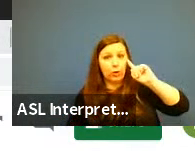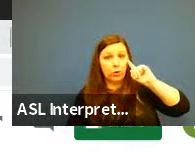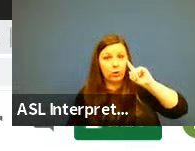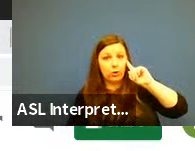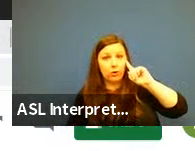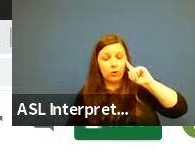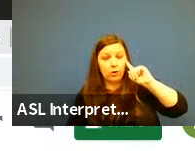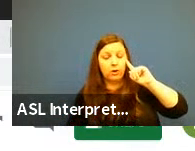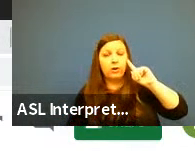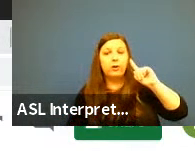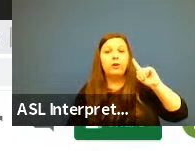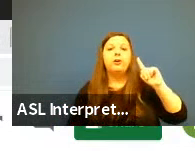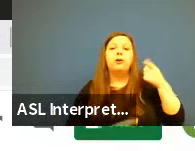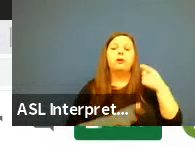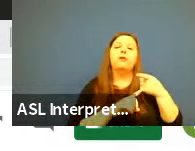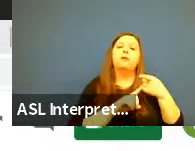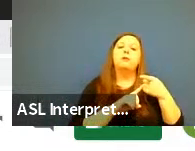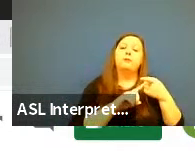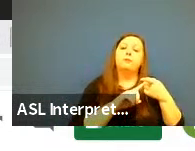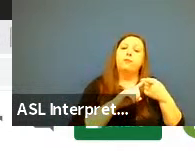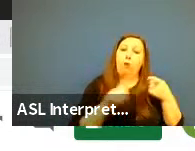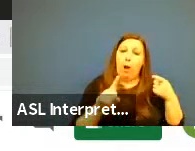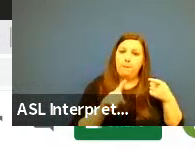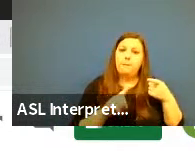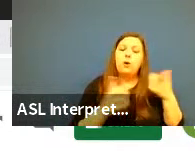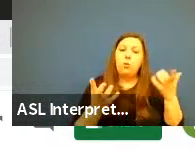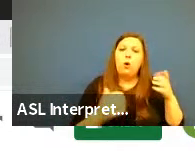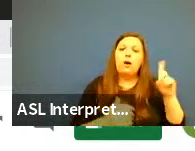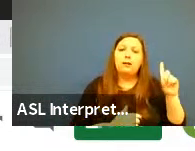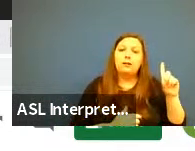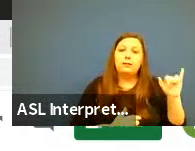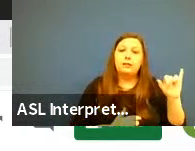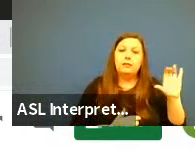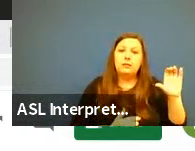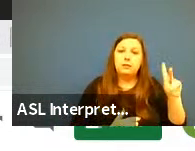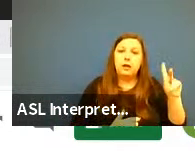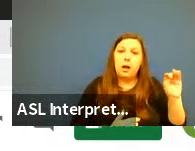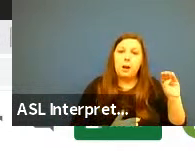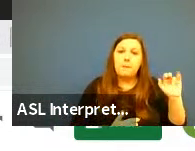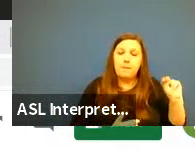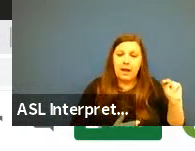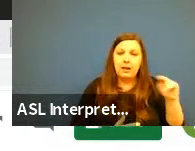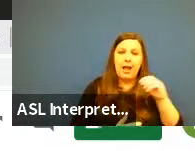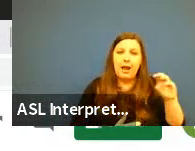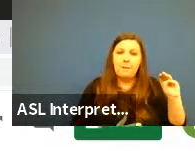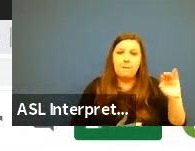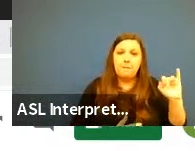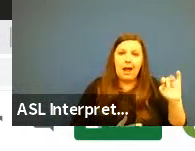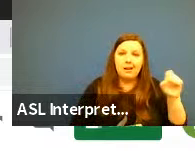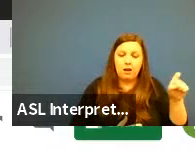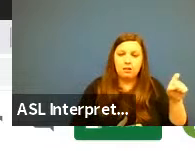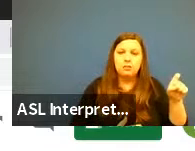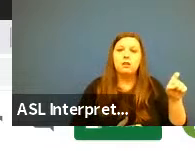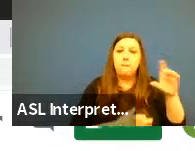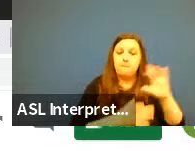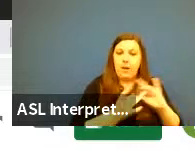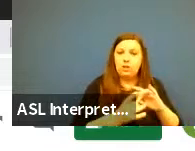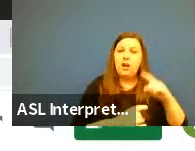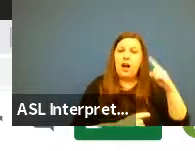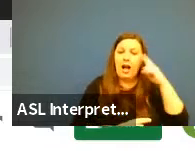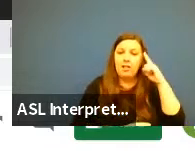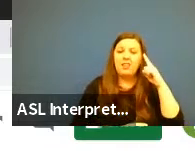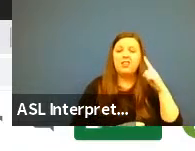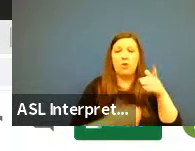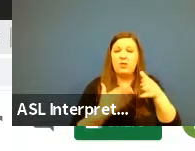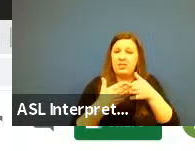based on what Dr. Dykeman and Dr. Maddox mentioned, I do think that there is general consensus for moving forward with